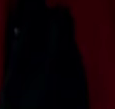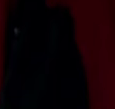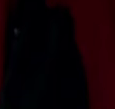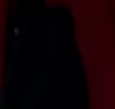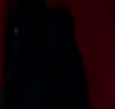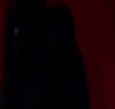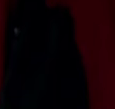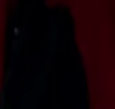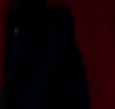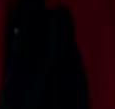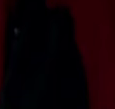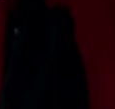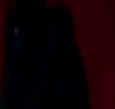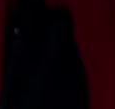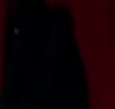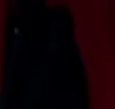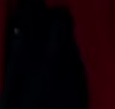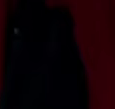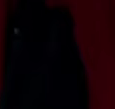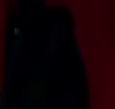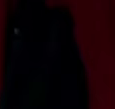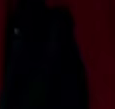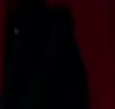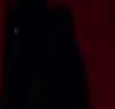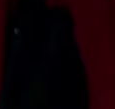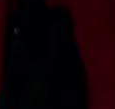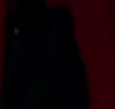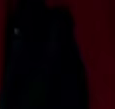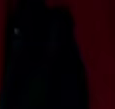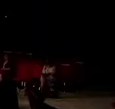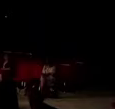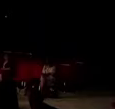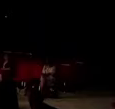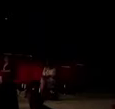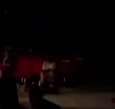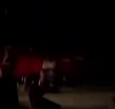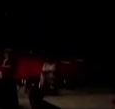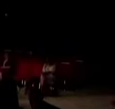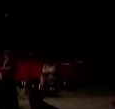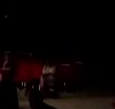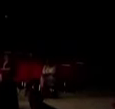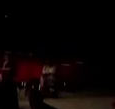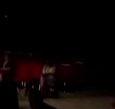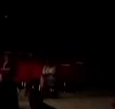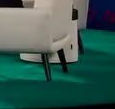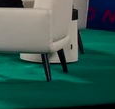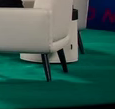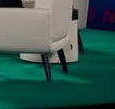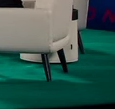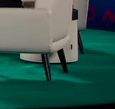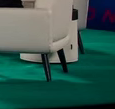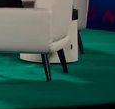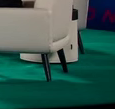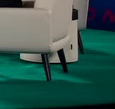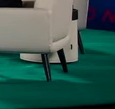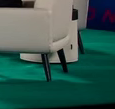just as vicious, in a nice way, as they are. Thank you. Thank you, Maliha. This was such